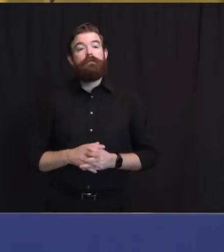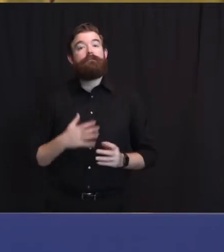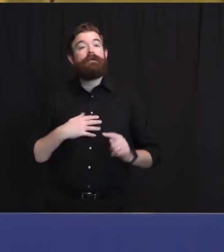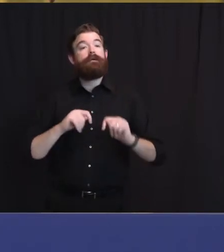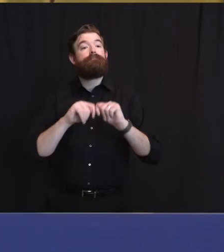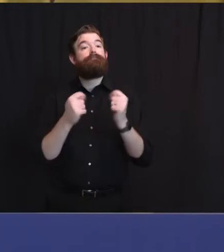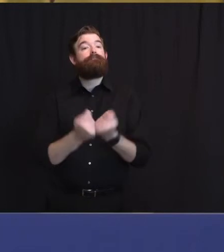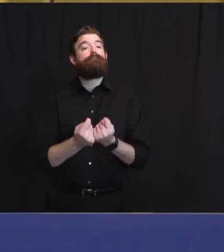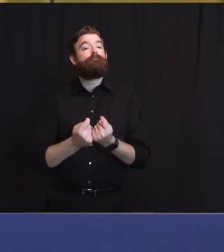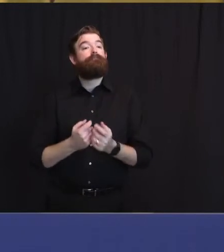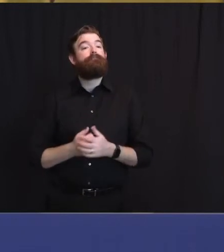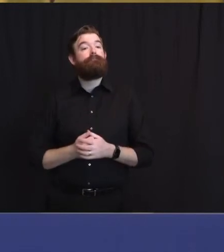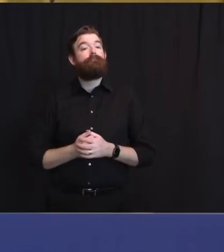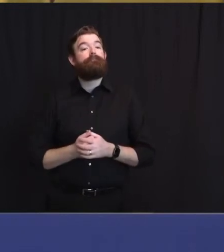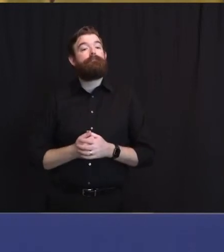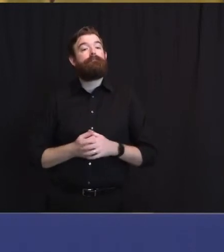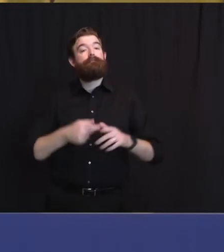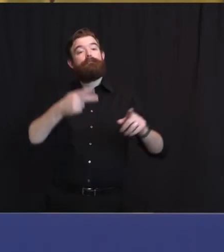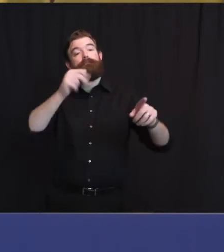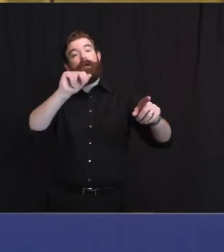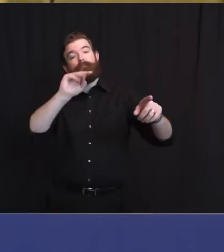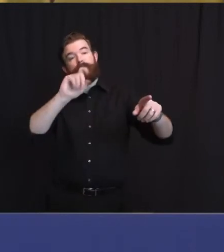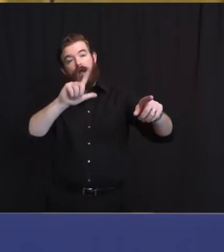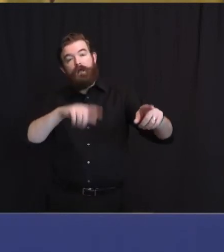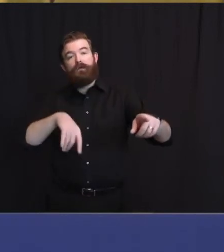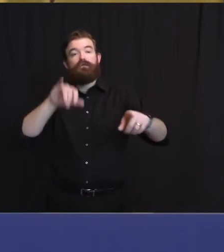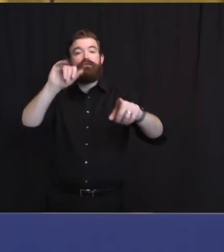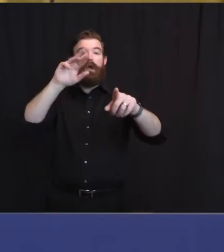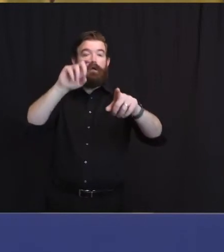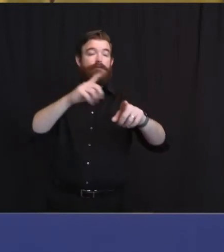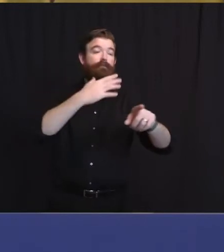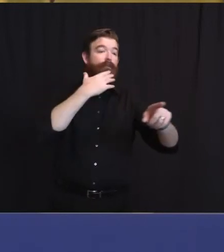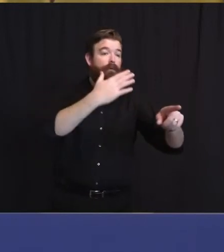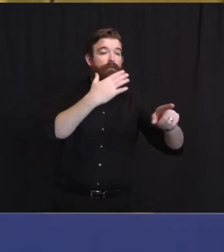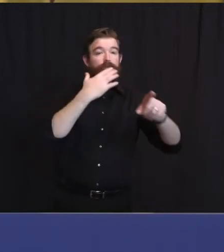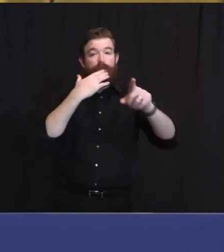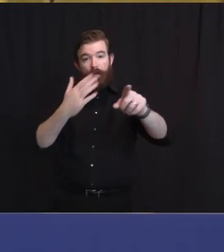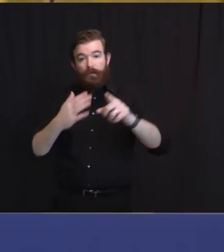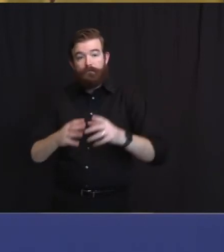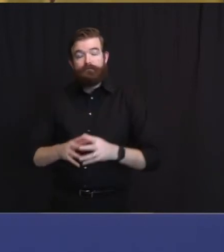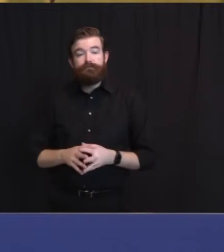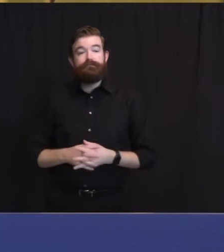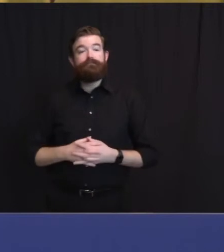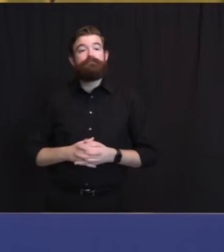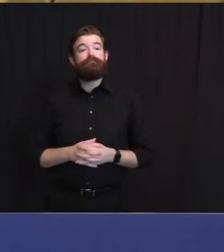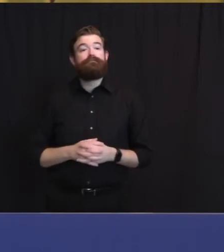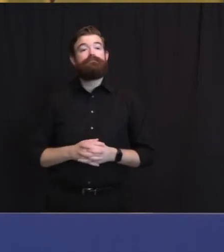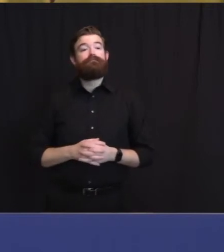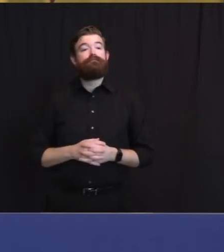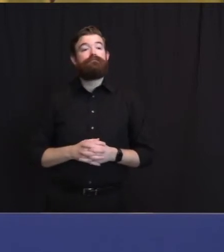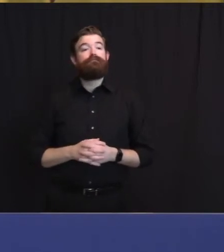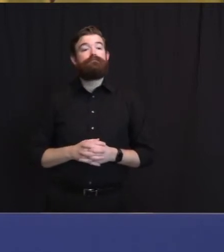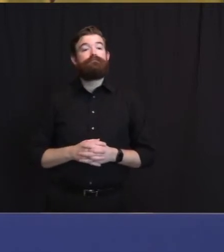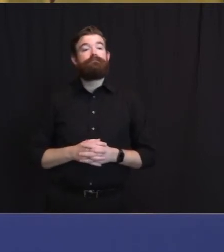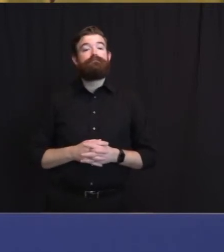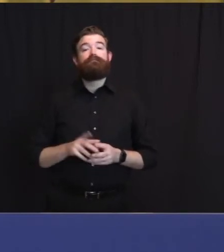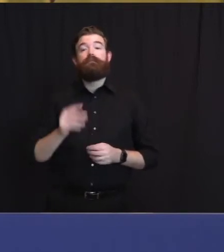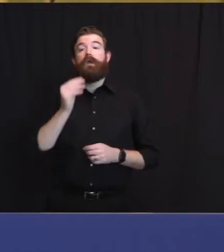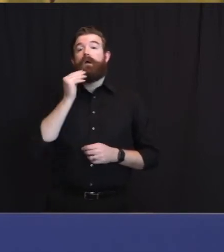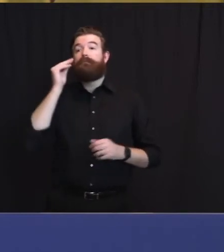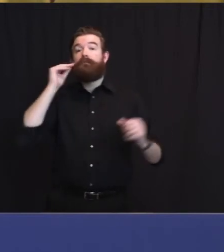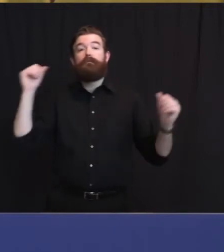keep doing what you've been doing overwhelmingly. Small ball, don't let your guard down. Stay at it. Slowly